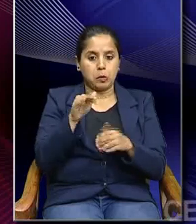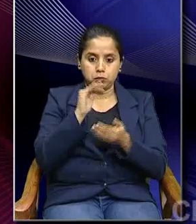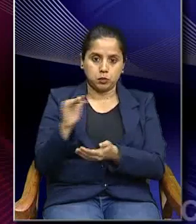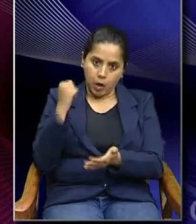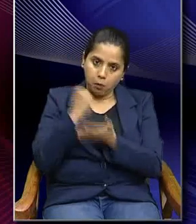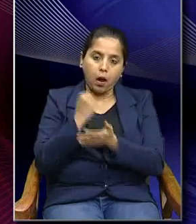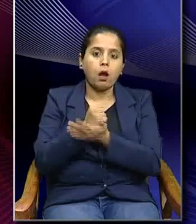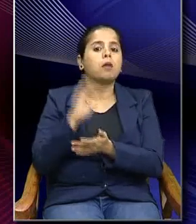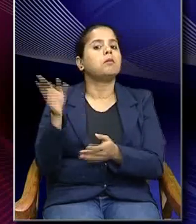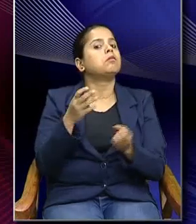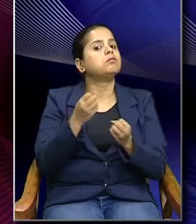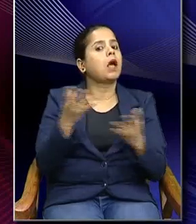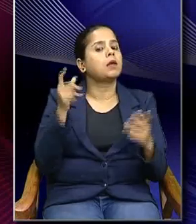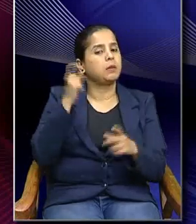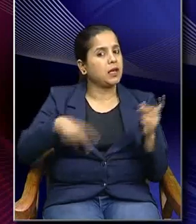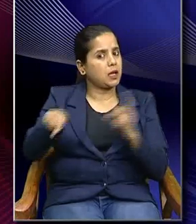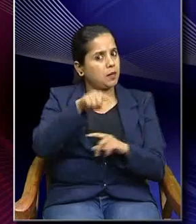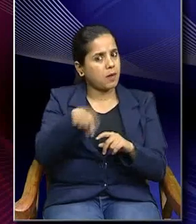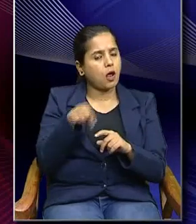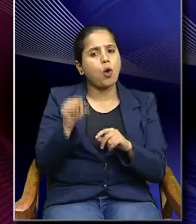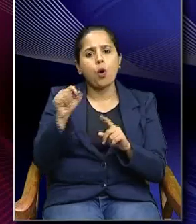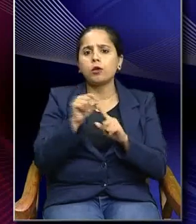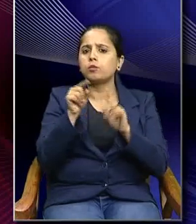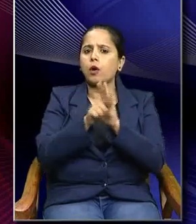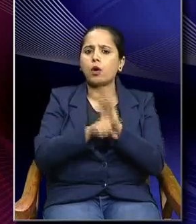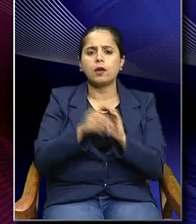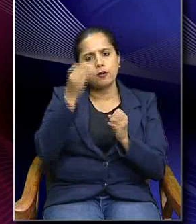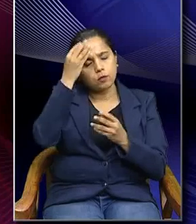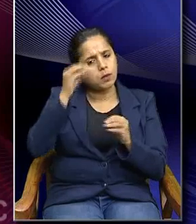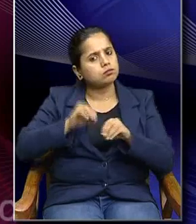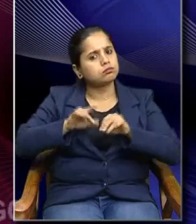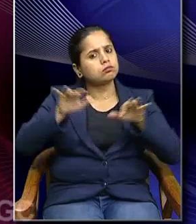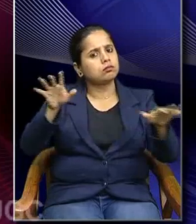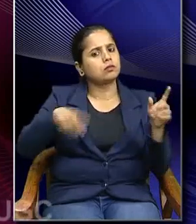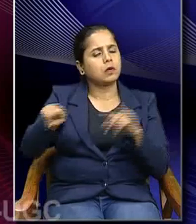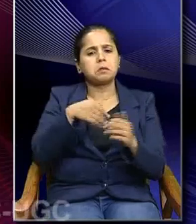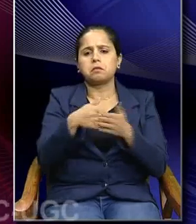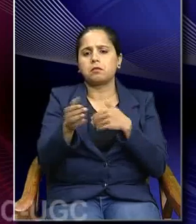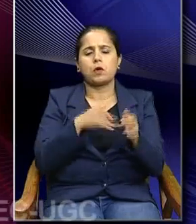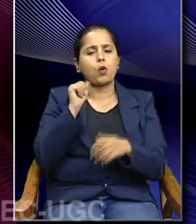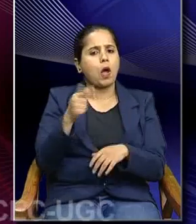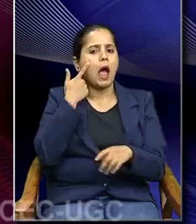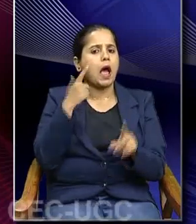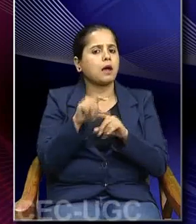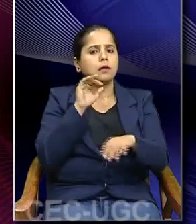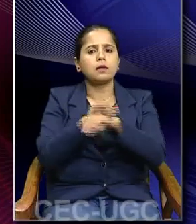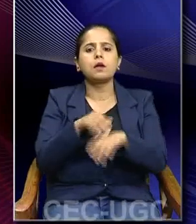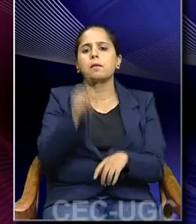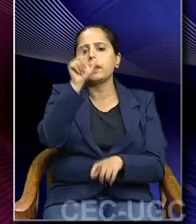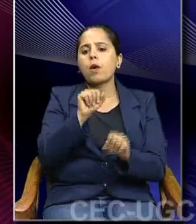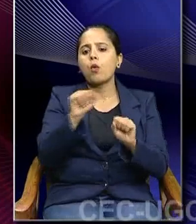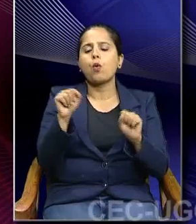children. Population policy disseminates information irrespective of the identity of the